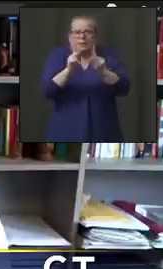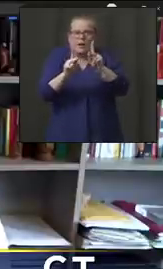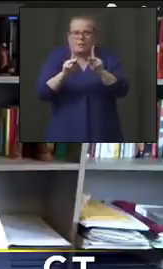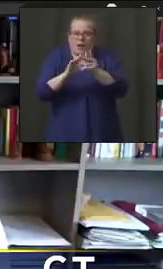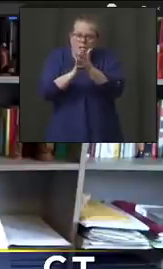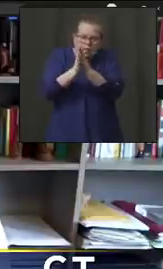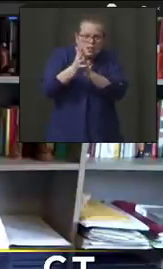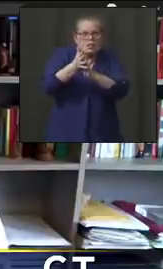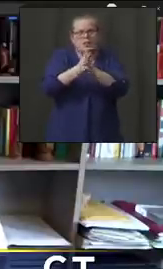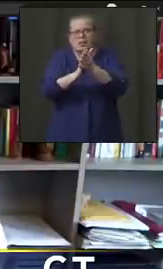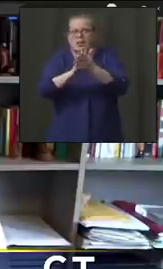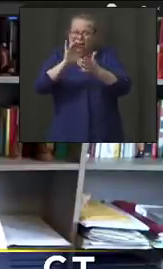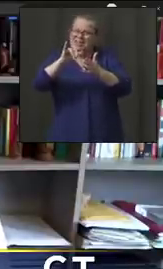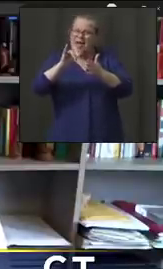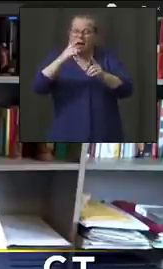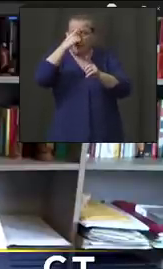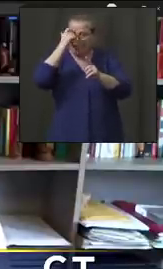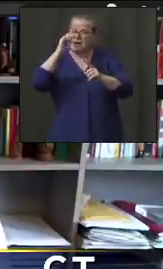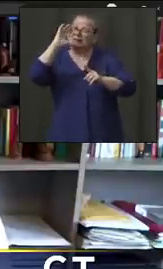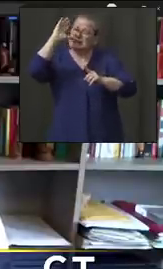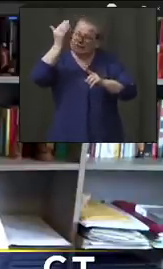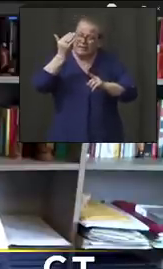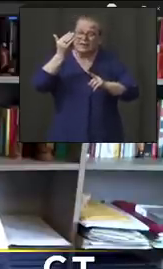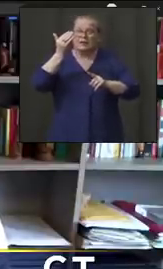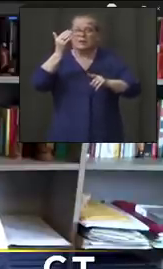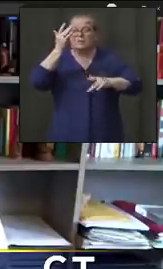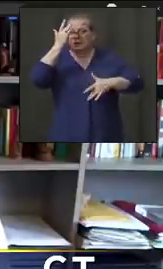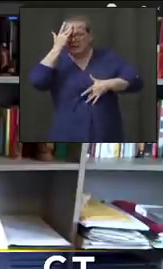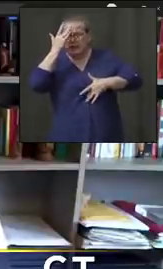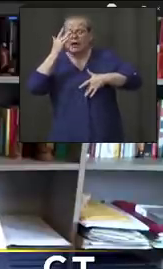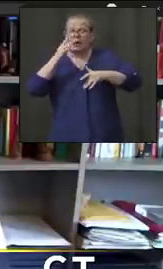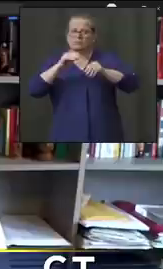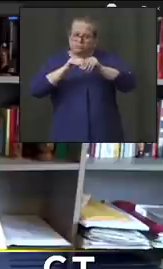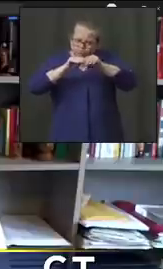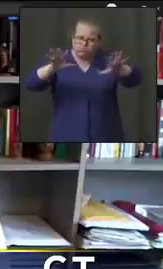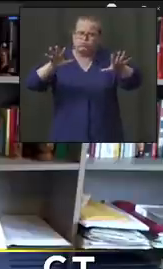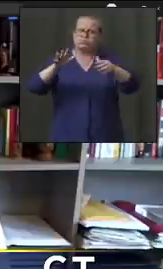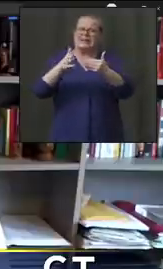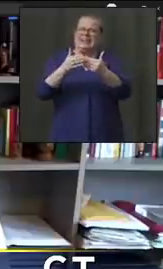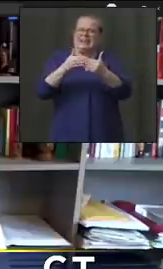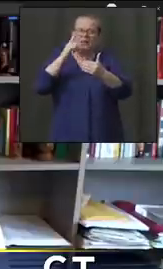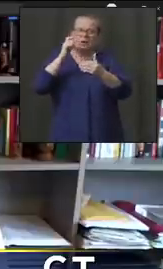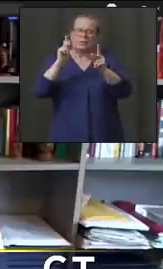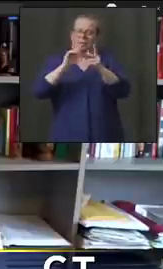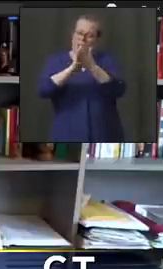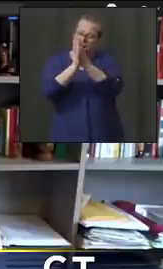not stopping just at May 20th and not stopping at that benchmark.